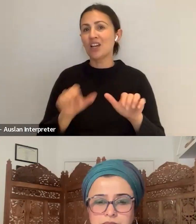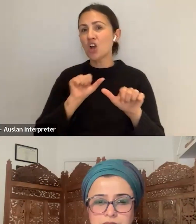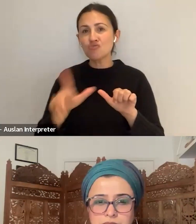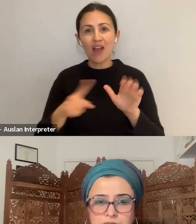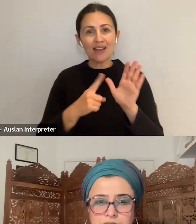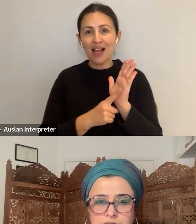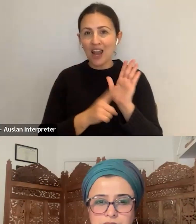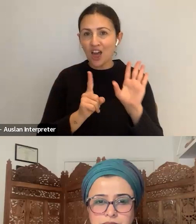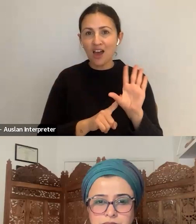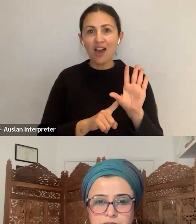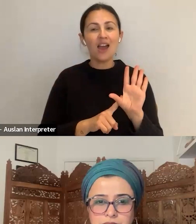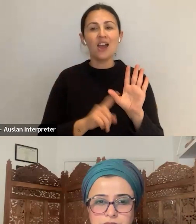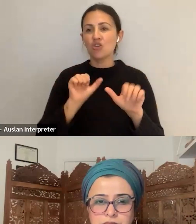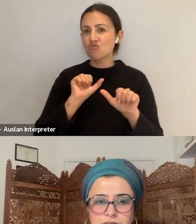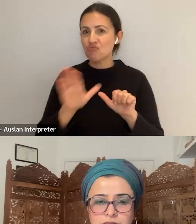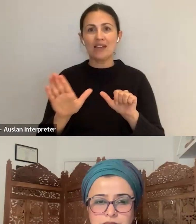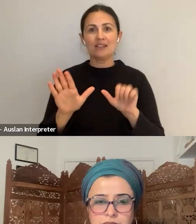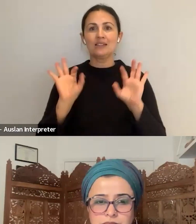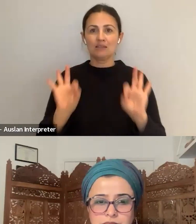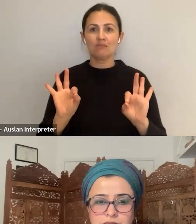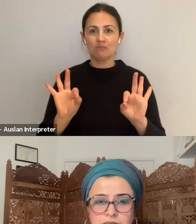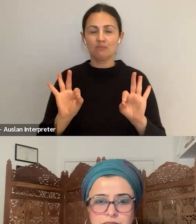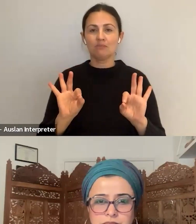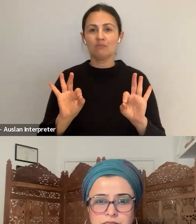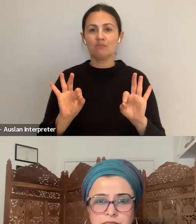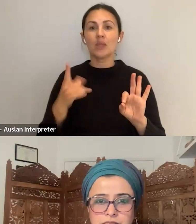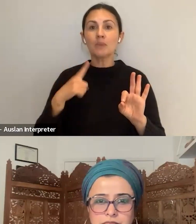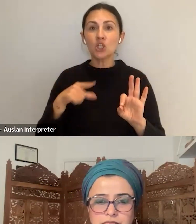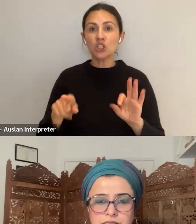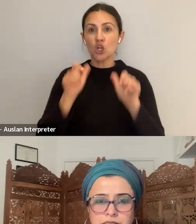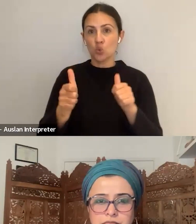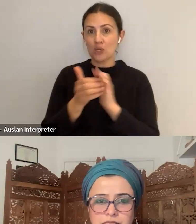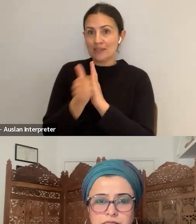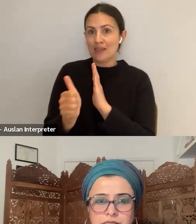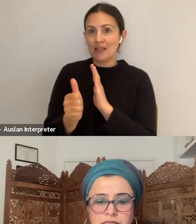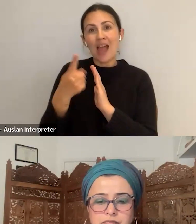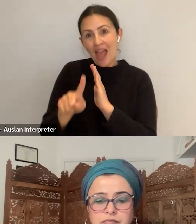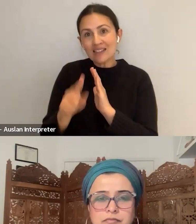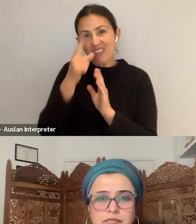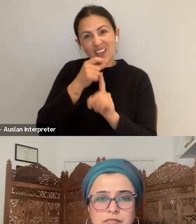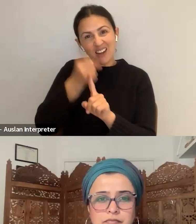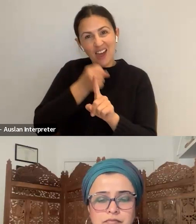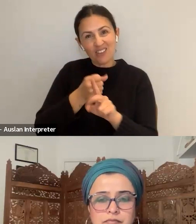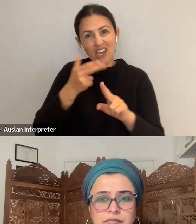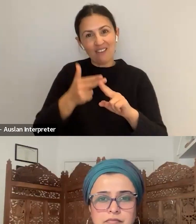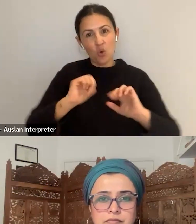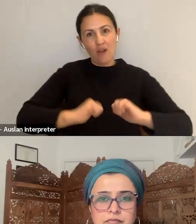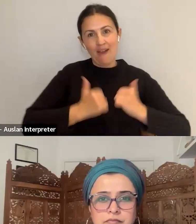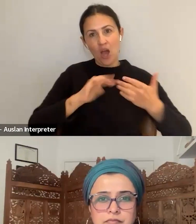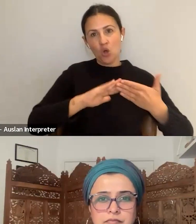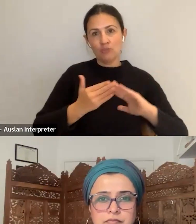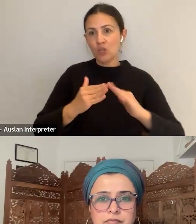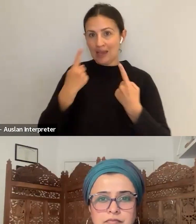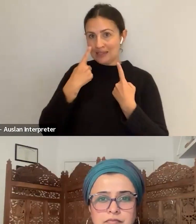decolonized or otherwise. And yet what they're doing is, in their conduct, you can tell, is